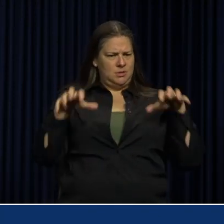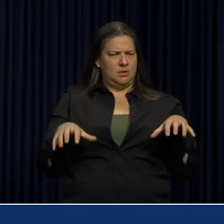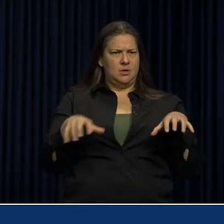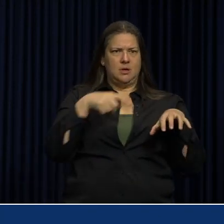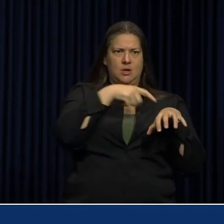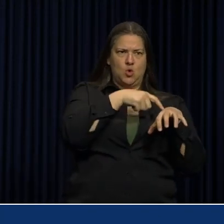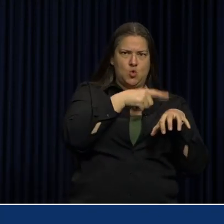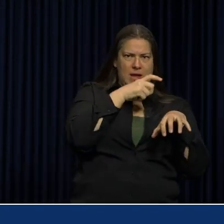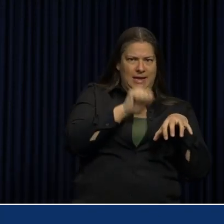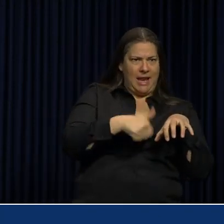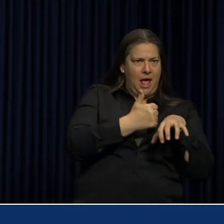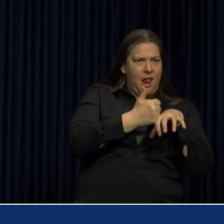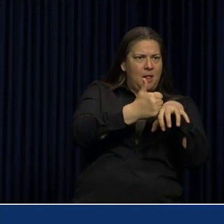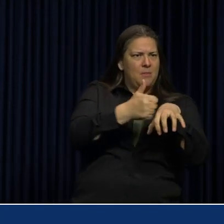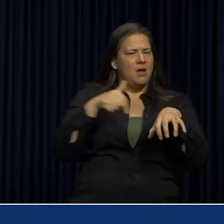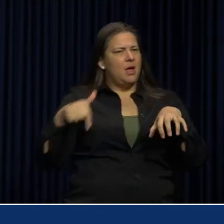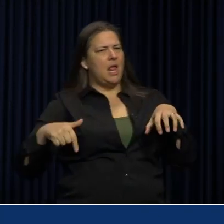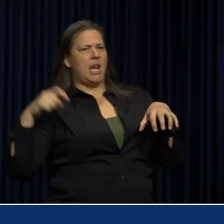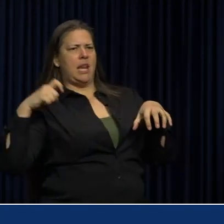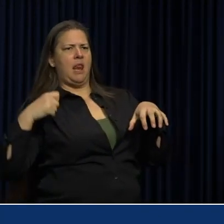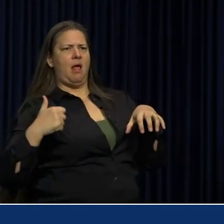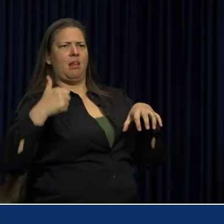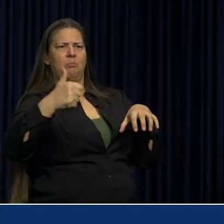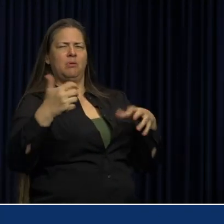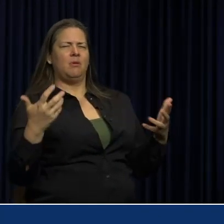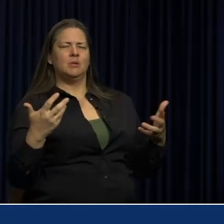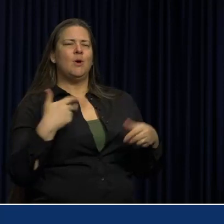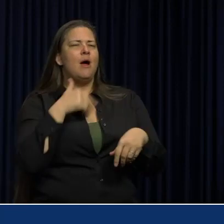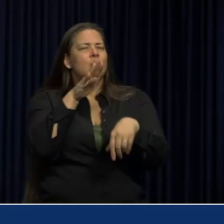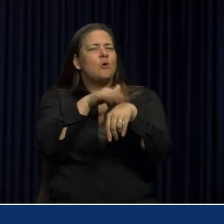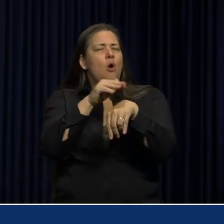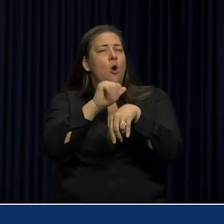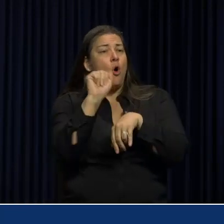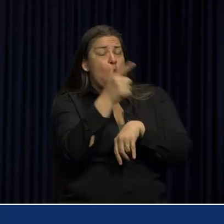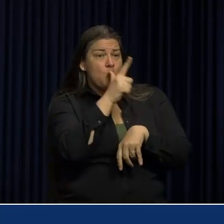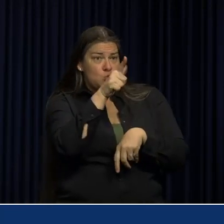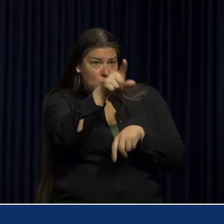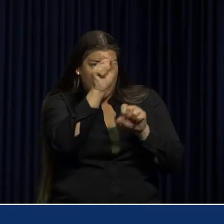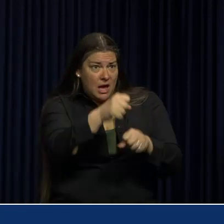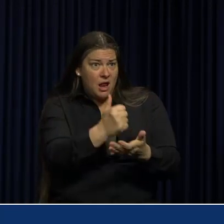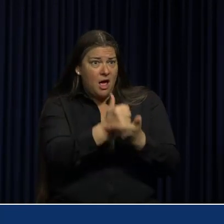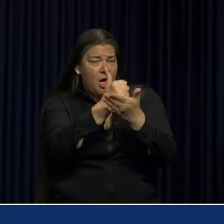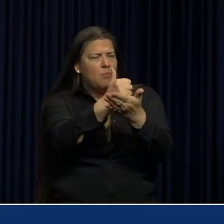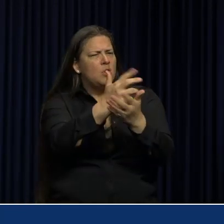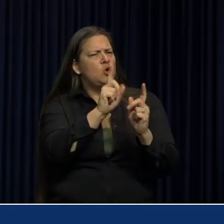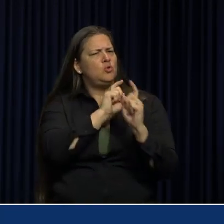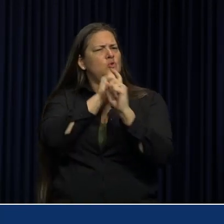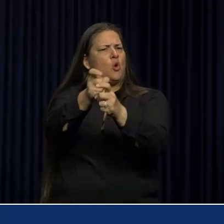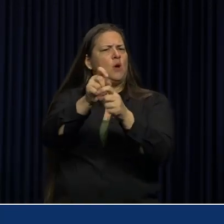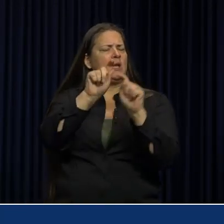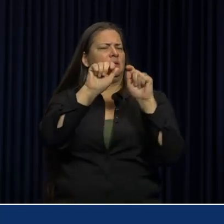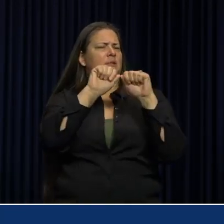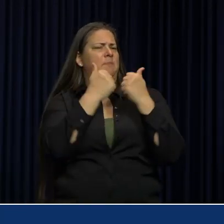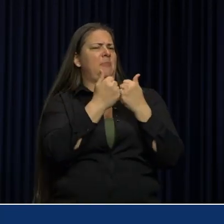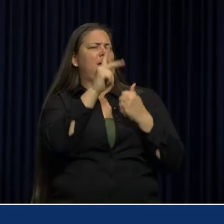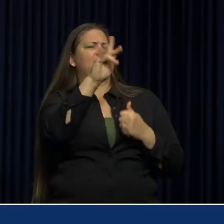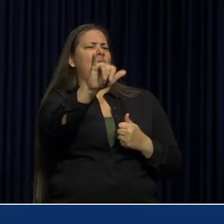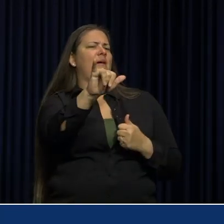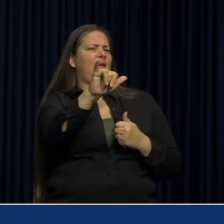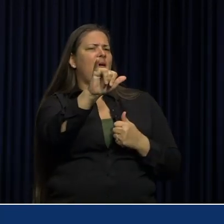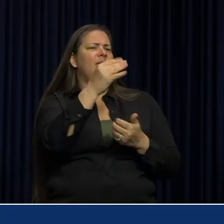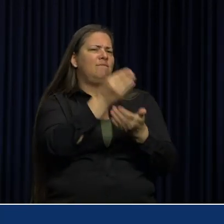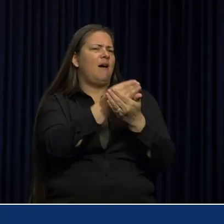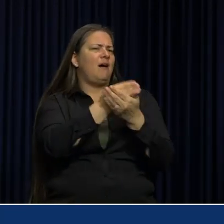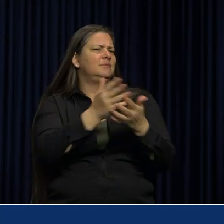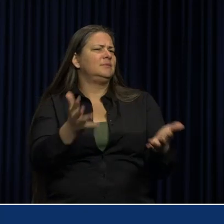can help and those who need it. So I'm calling on all of those who can to donate to the Team Kentucky Fund. Your